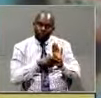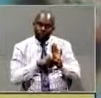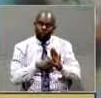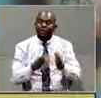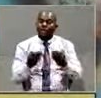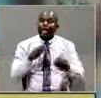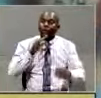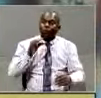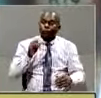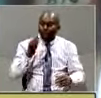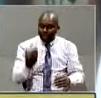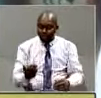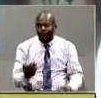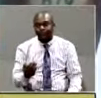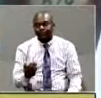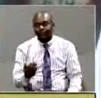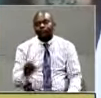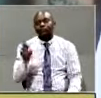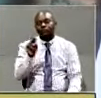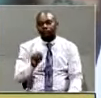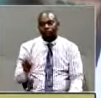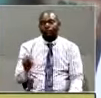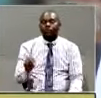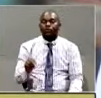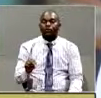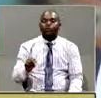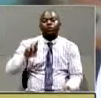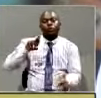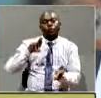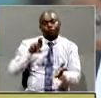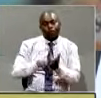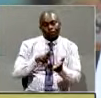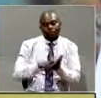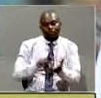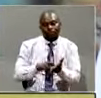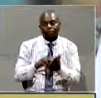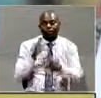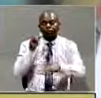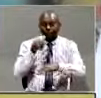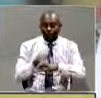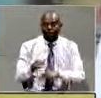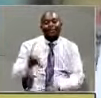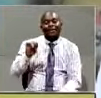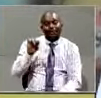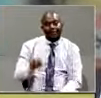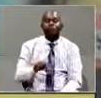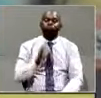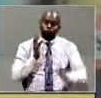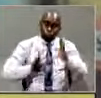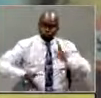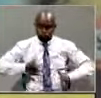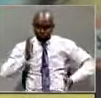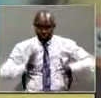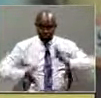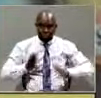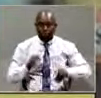now, the national records have been set by 9 athletes.